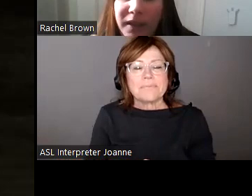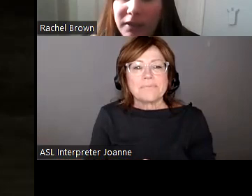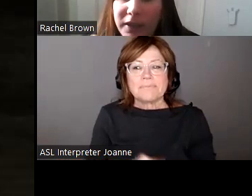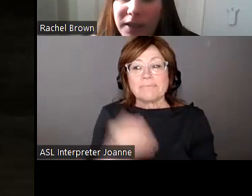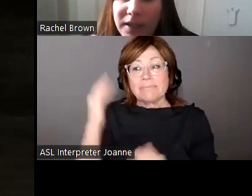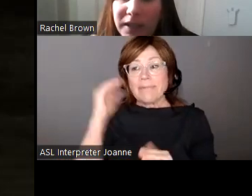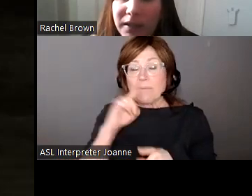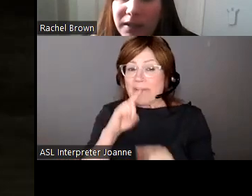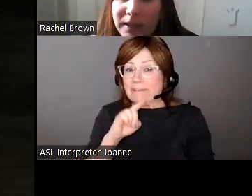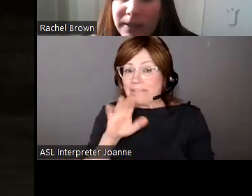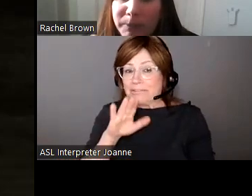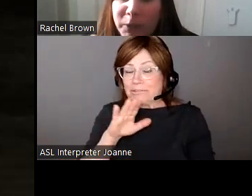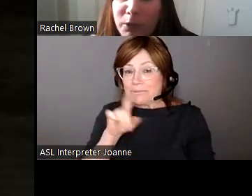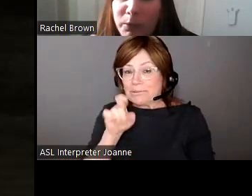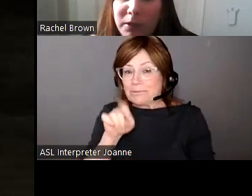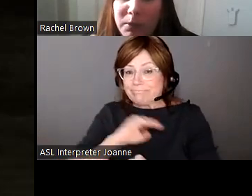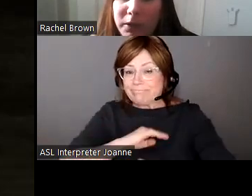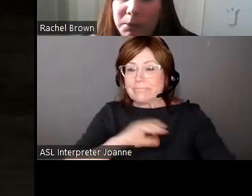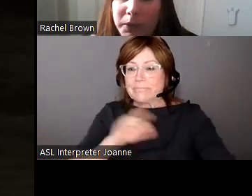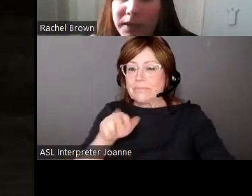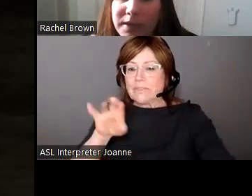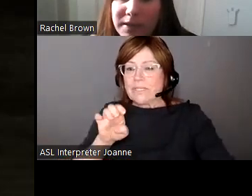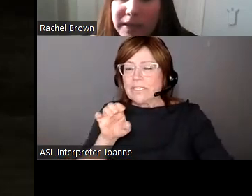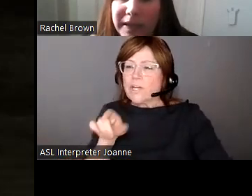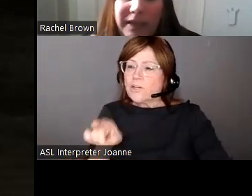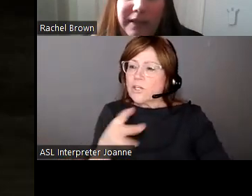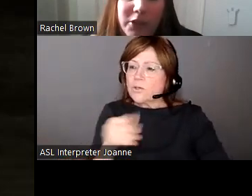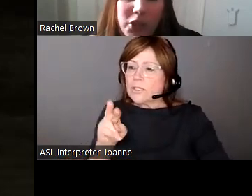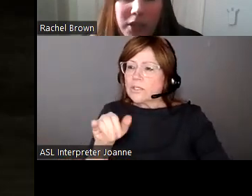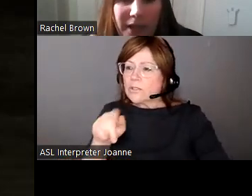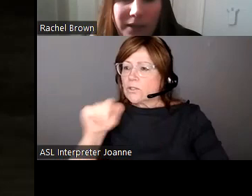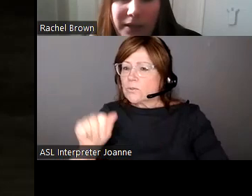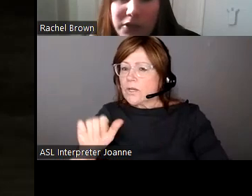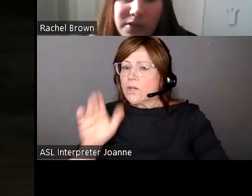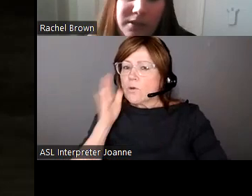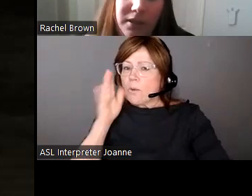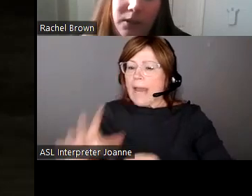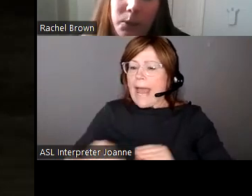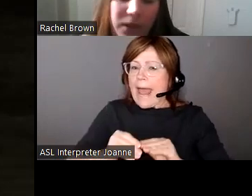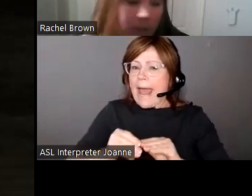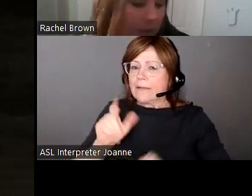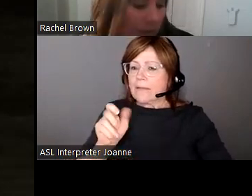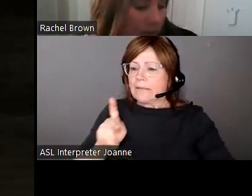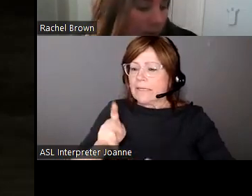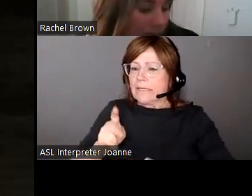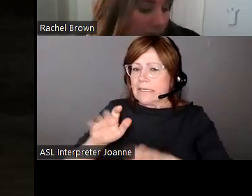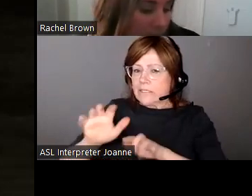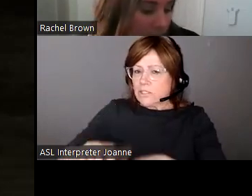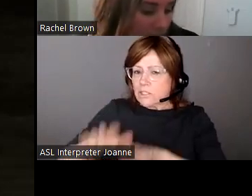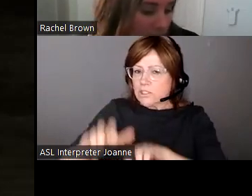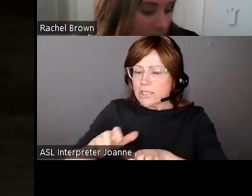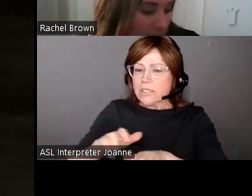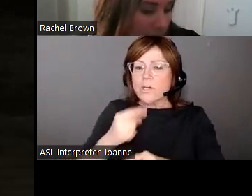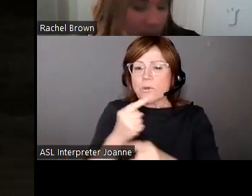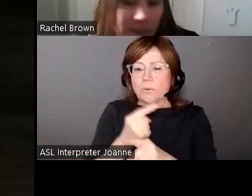And Carrie, I think you or Rita were going to put this link in the chat and just a quick